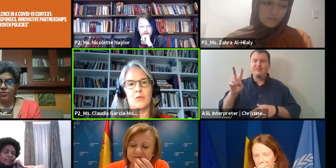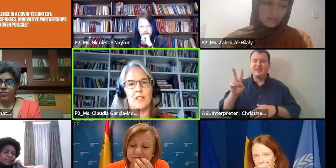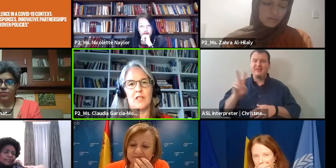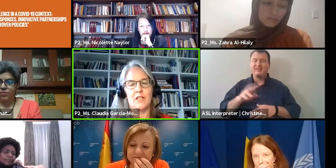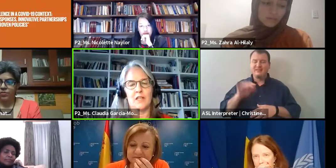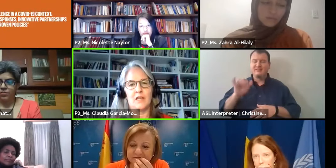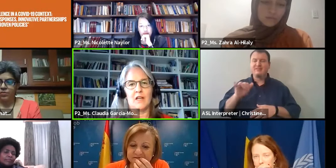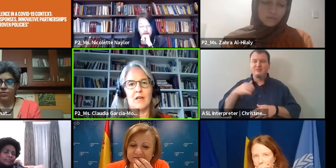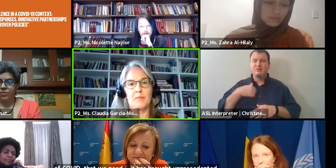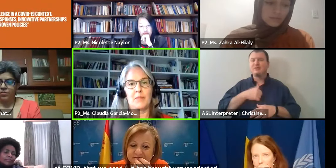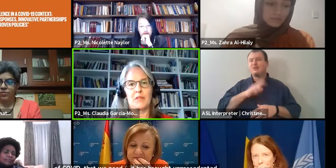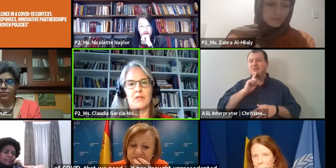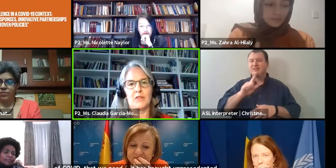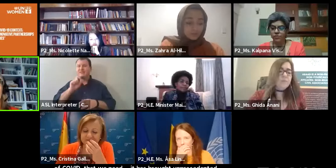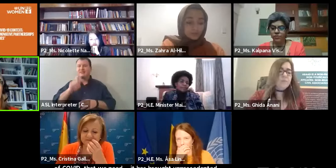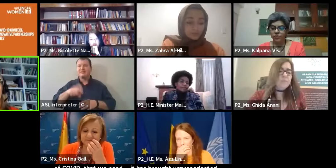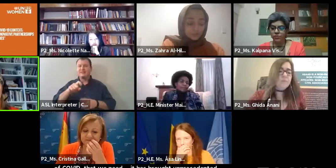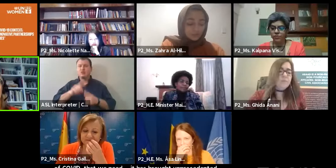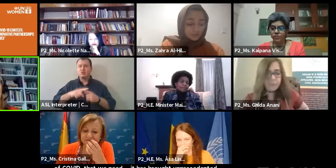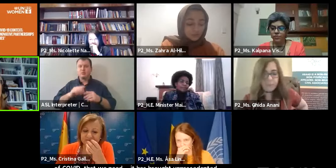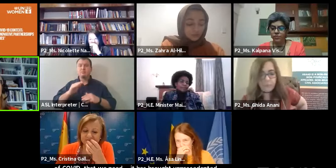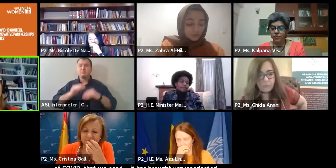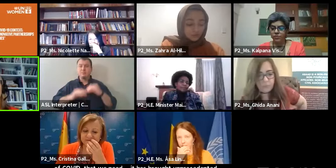we need to really build